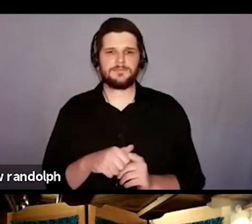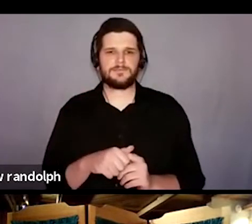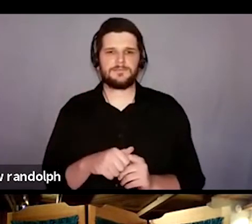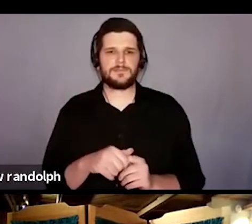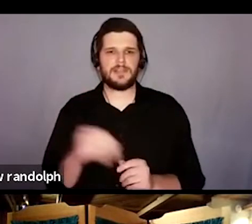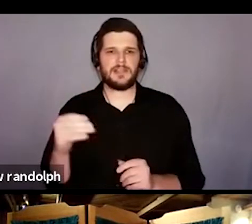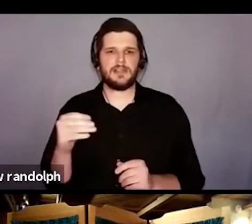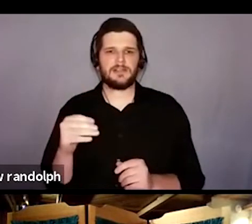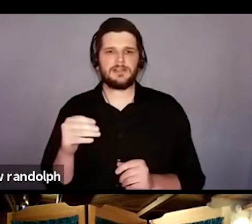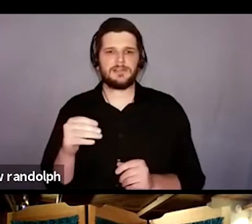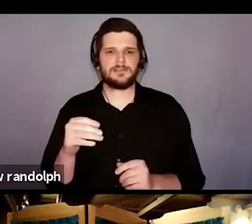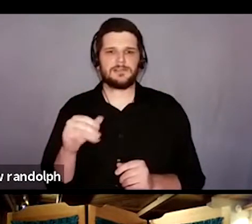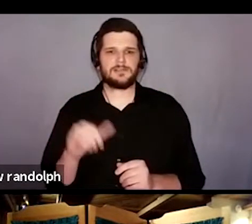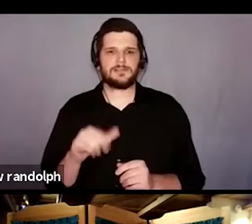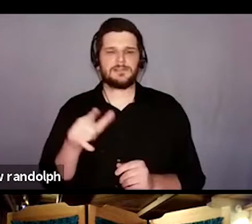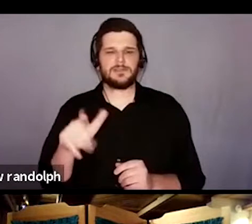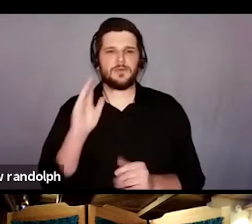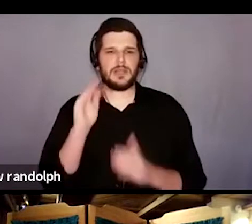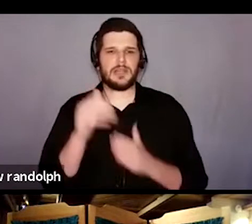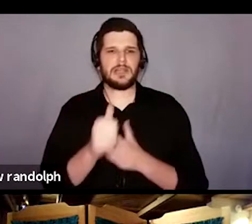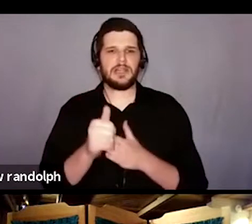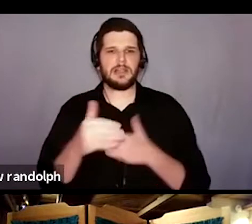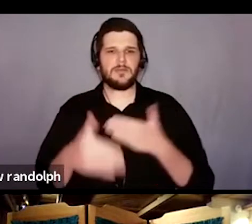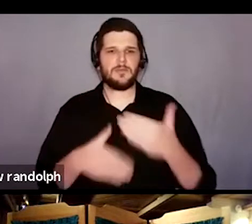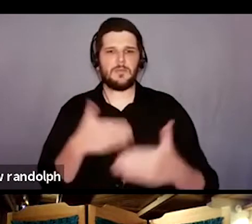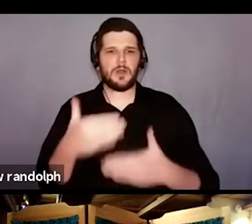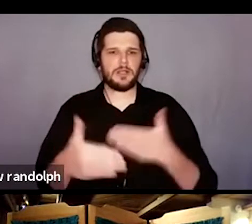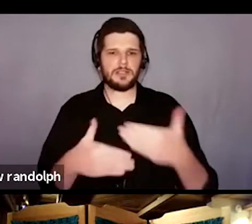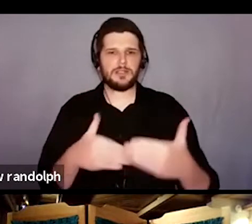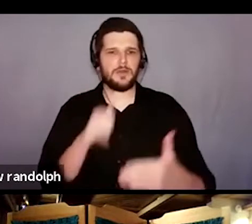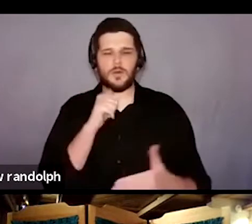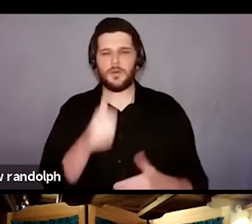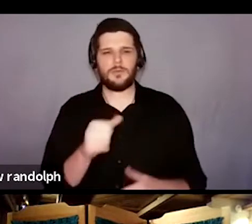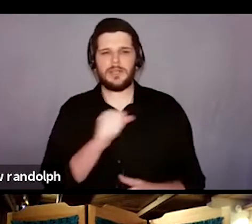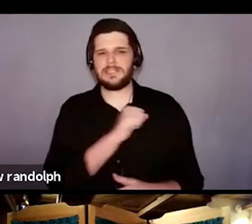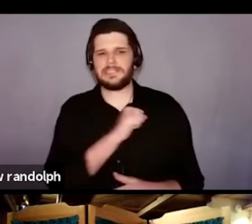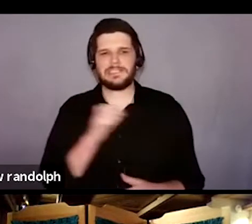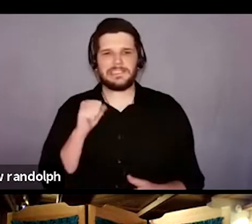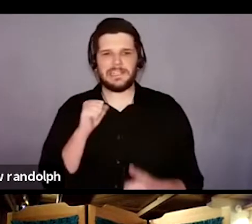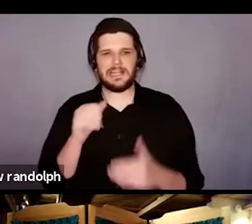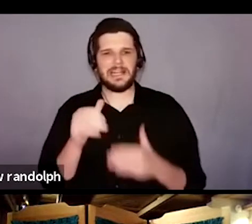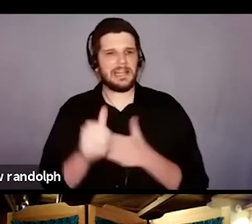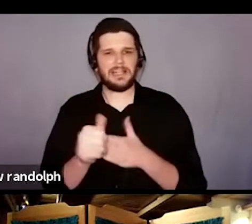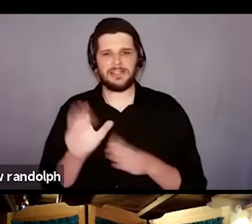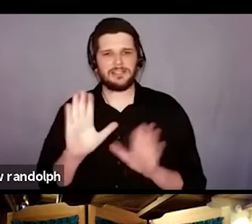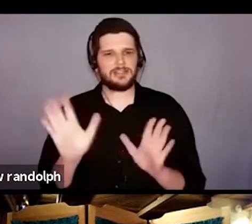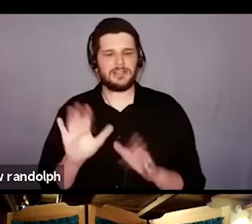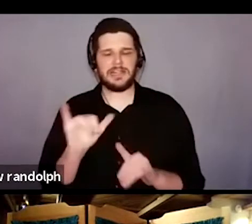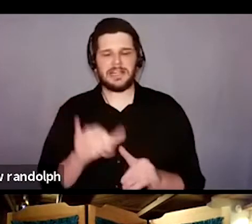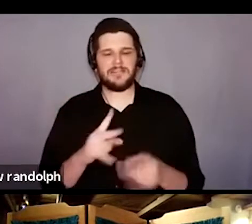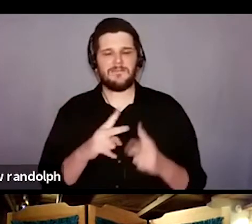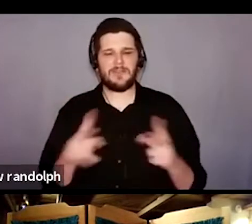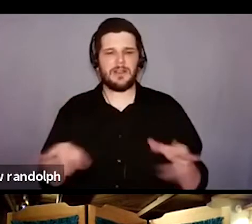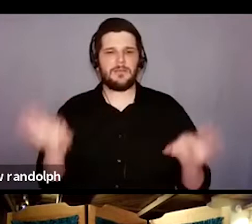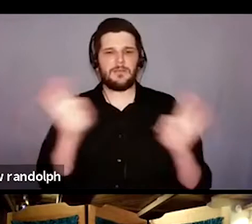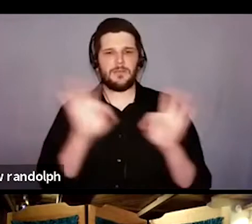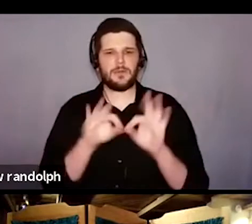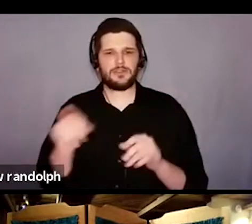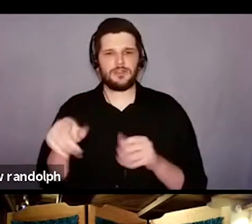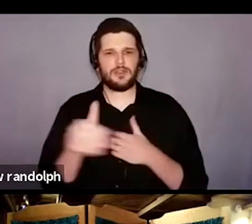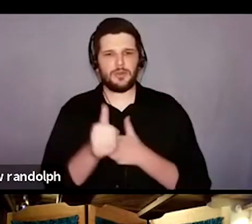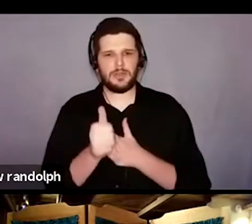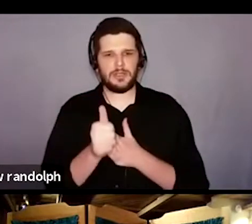and that you would lead the process. It wouldn't be Senate that would be leading it. That's very important.